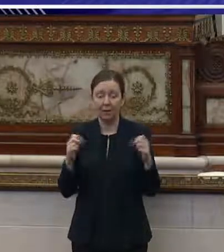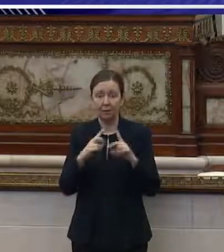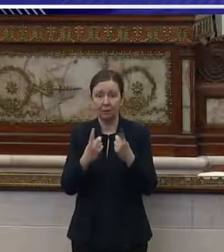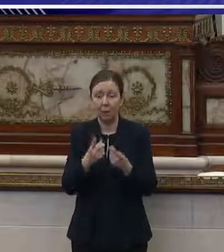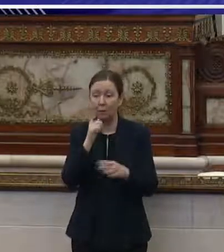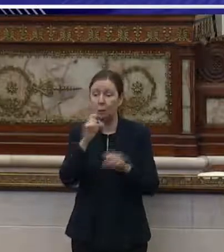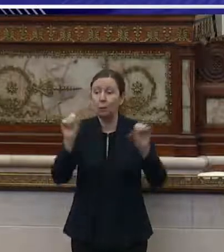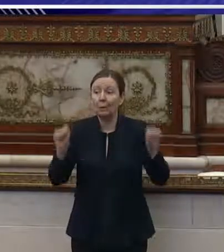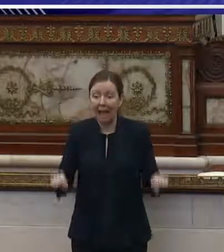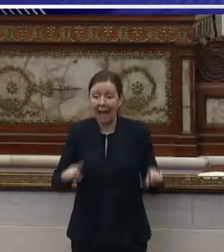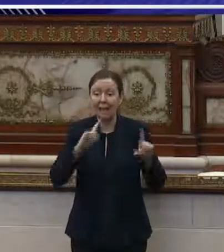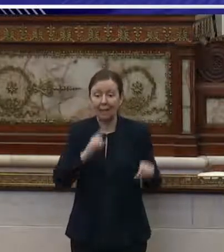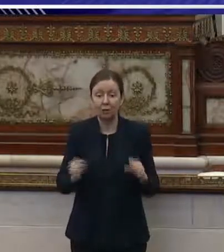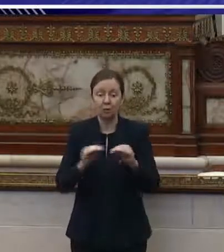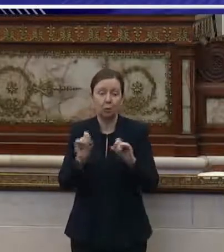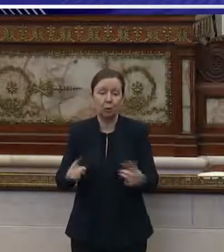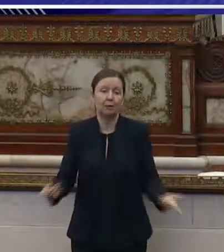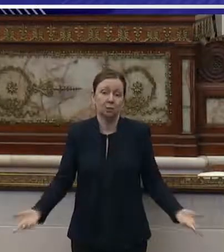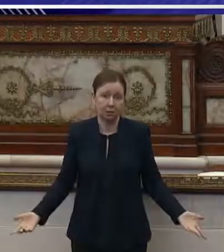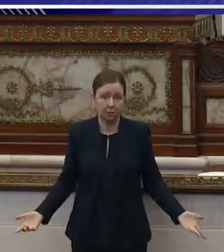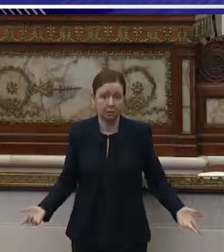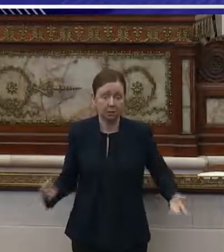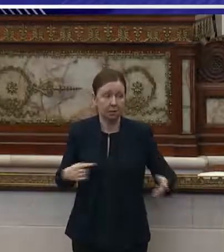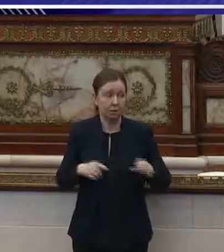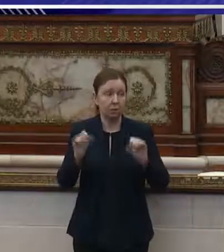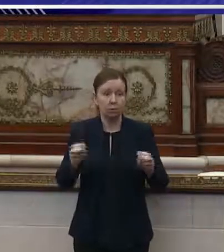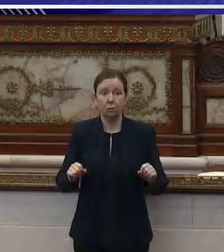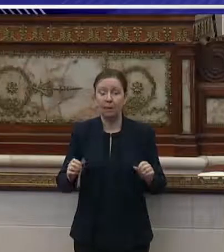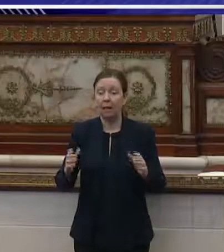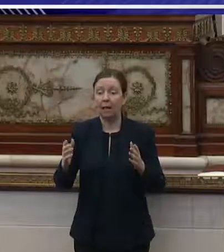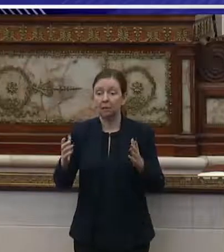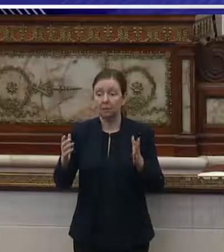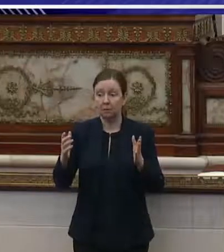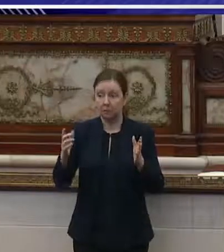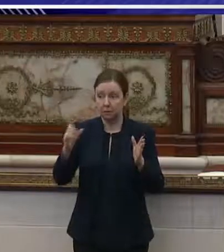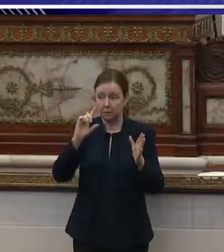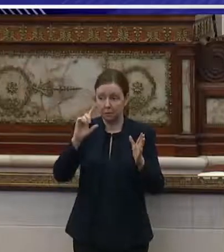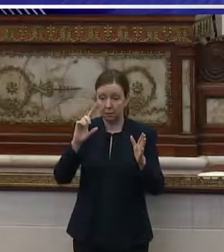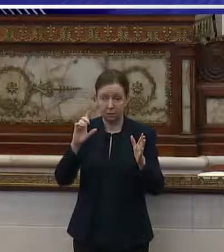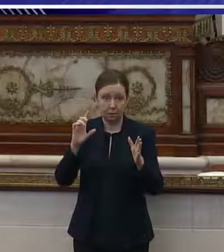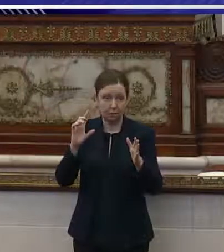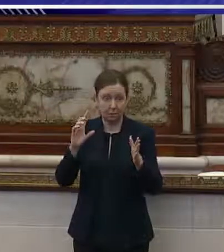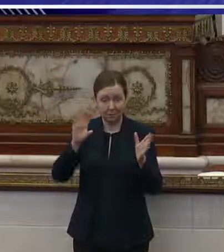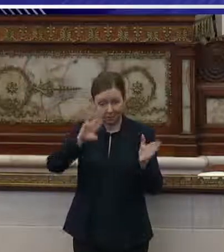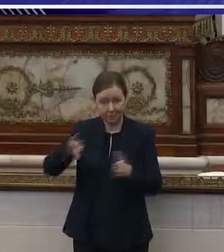can actually answer more questions so we could turn a page as it relates to trust?